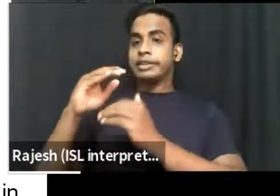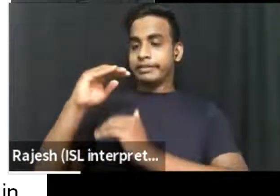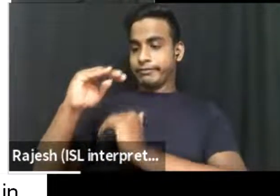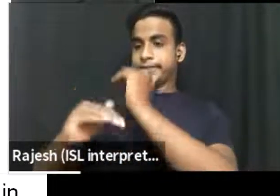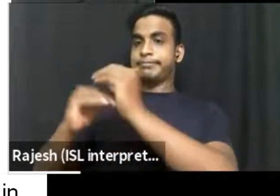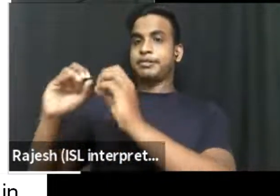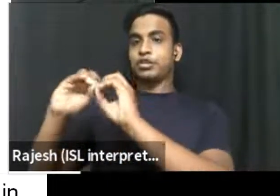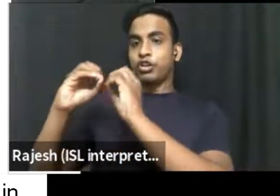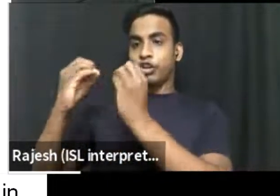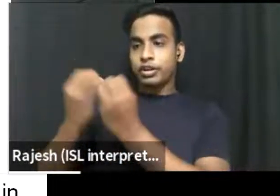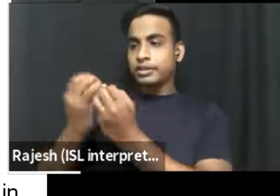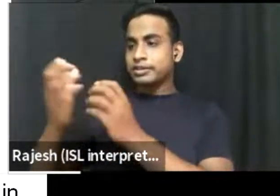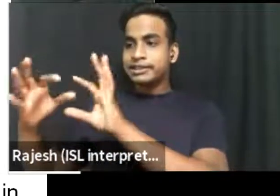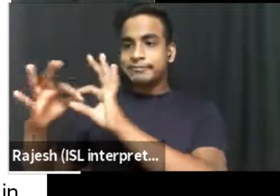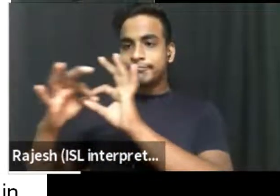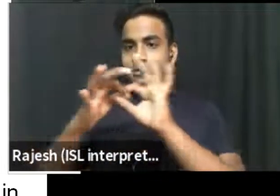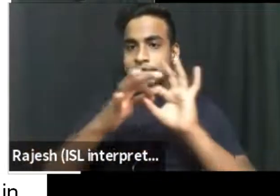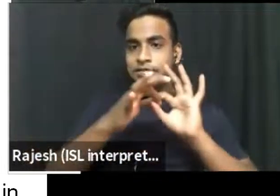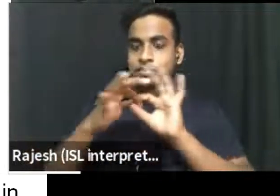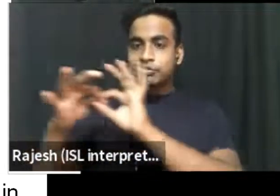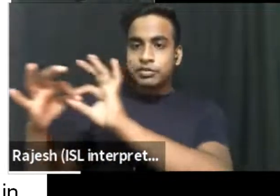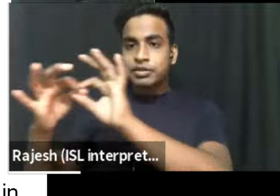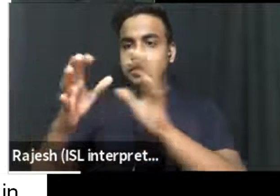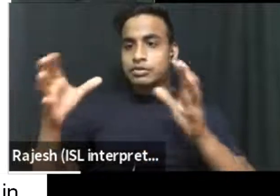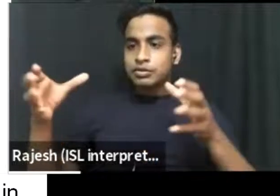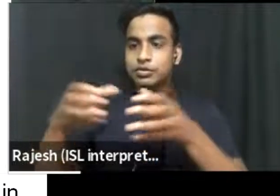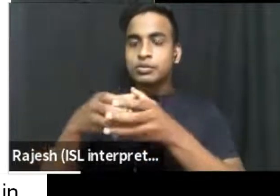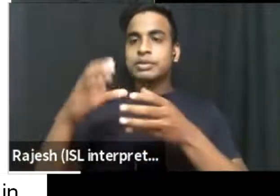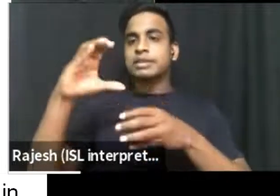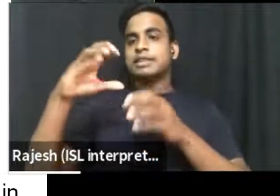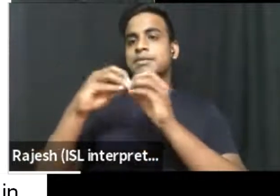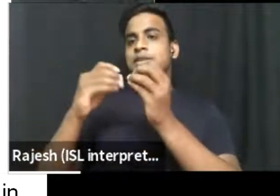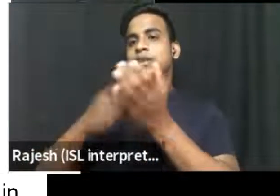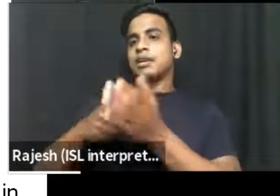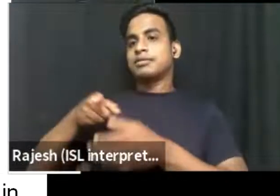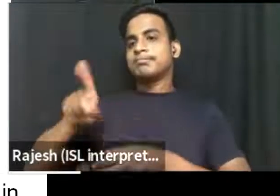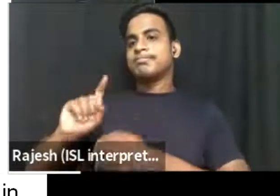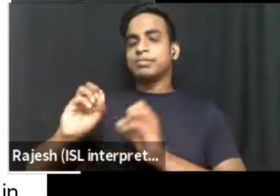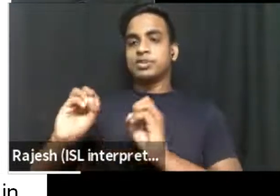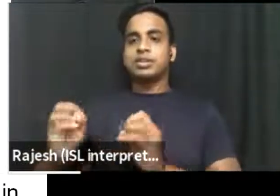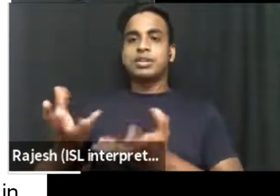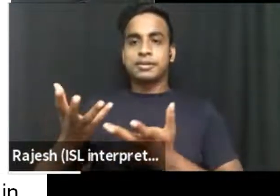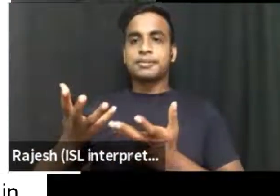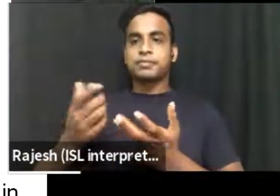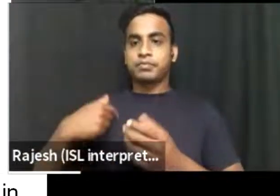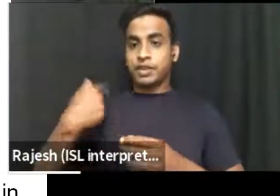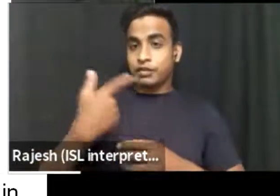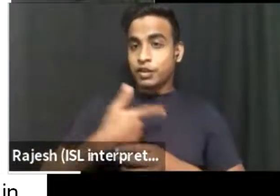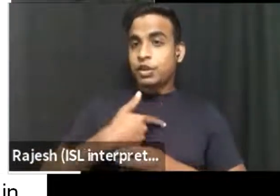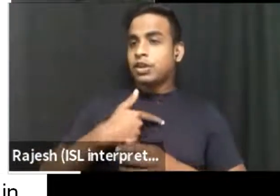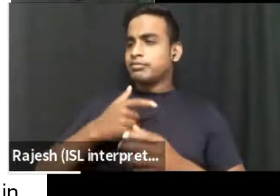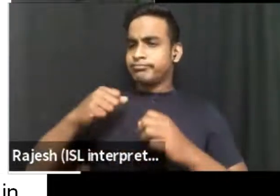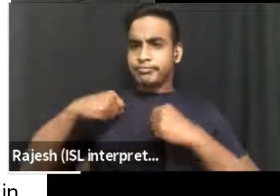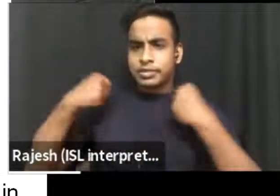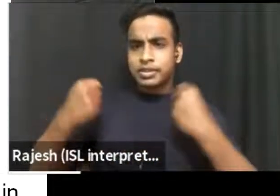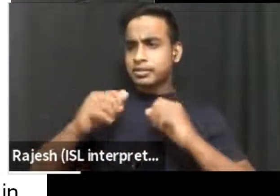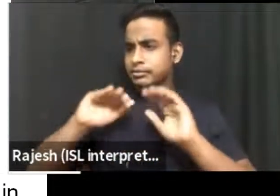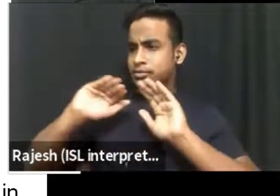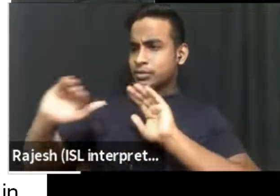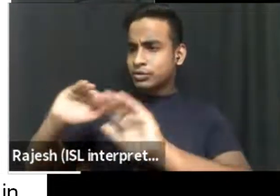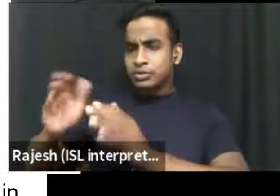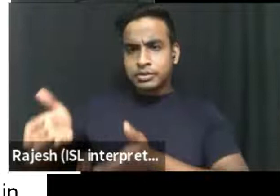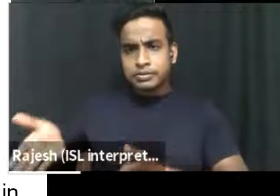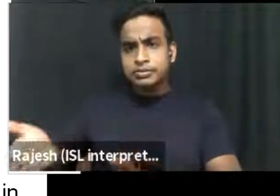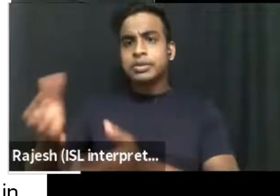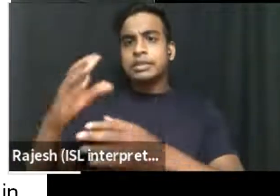coming forward and applying CBR in their context, we need to push for CBR as a strategy for